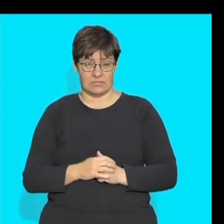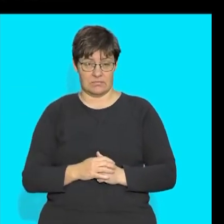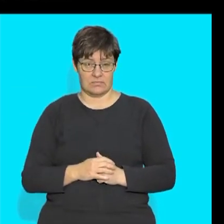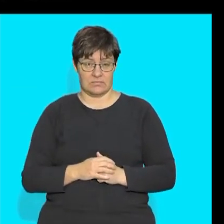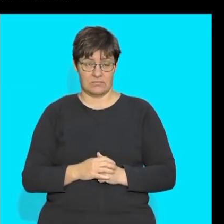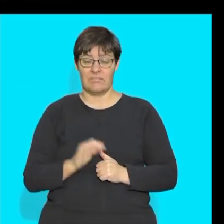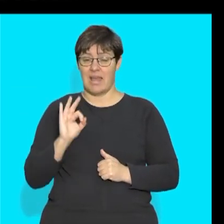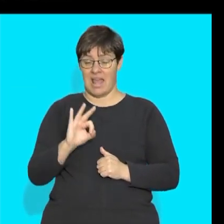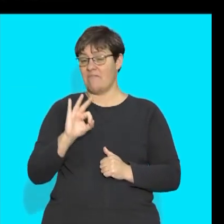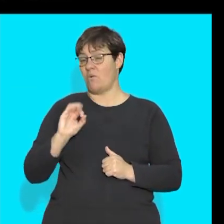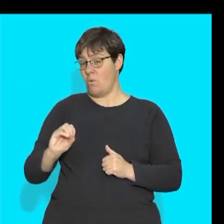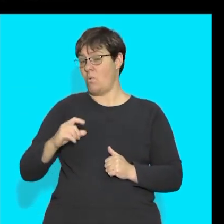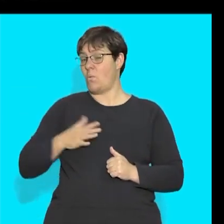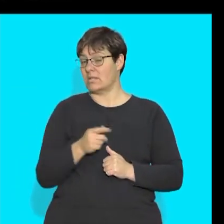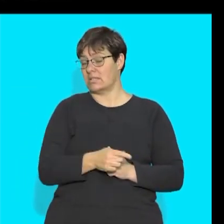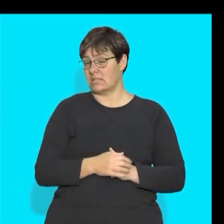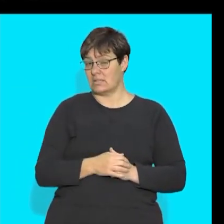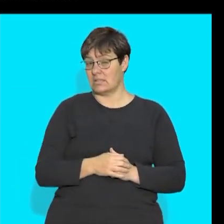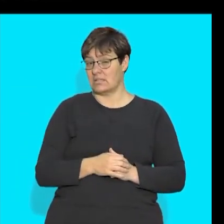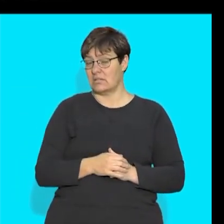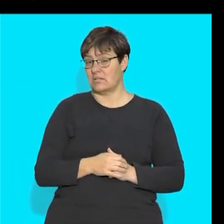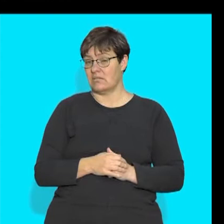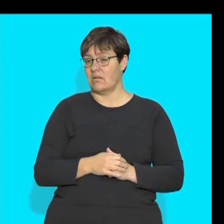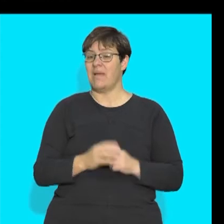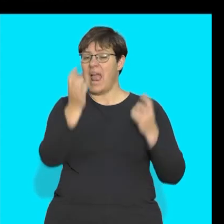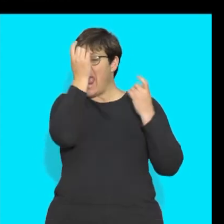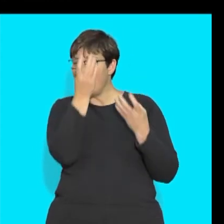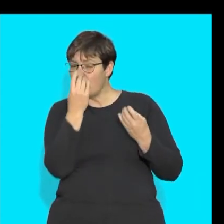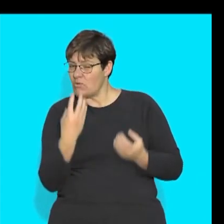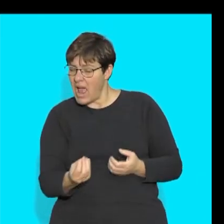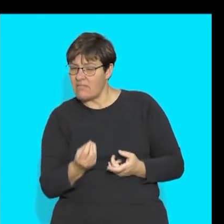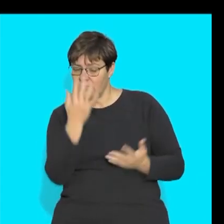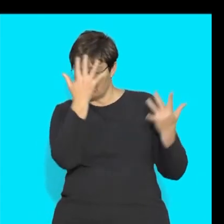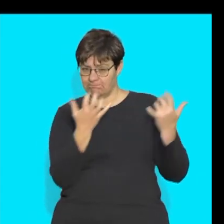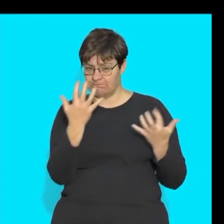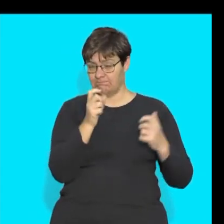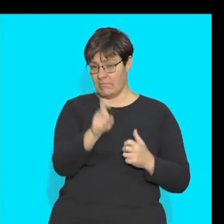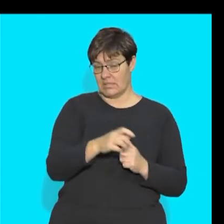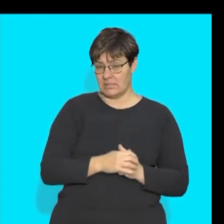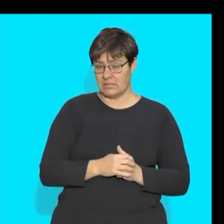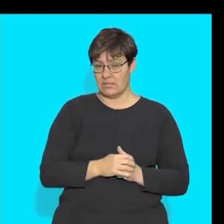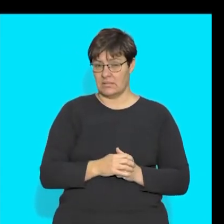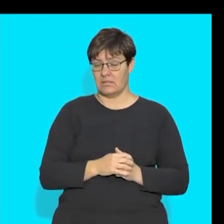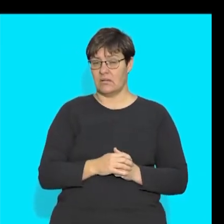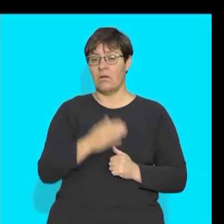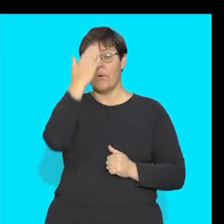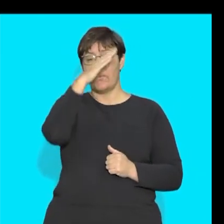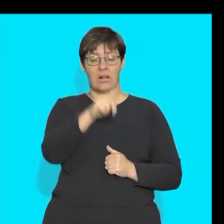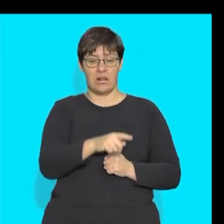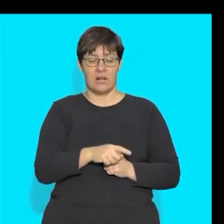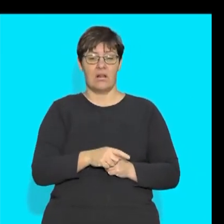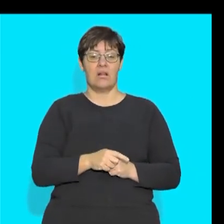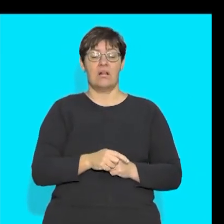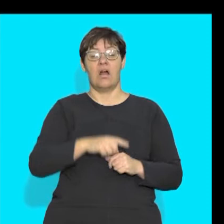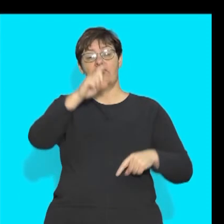FO. We need to work through what information we have here. So we know that the frequency